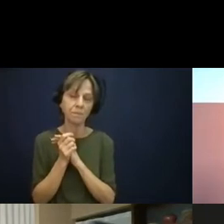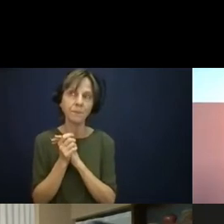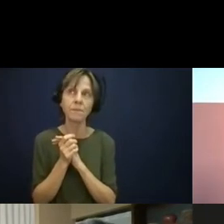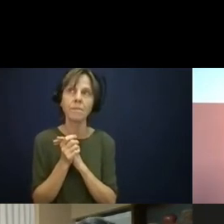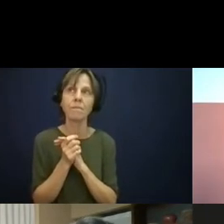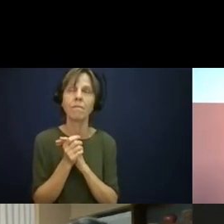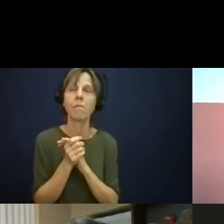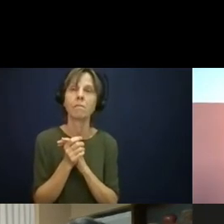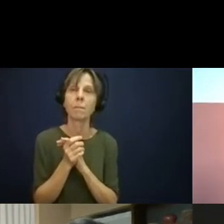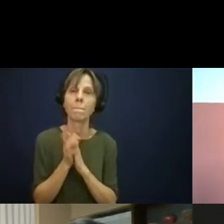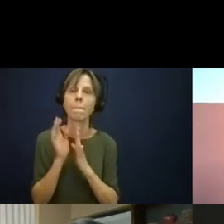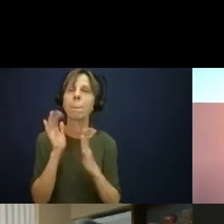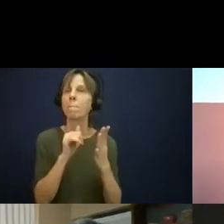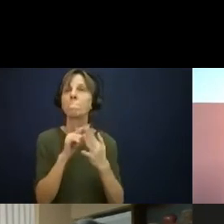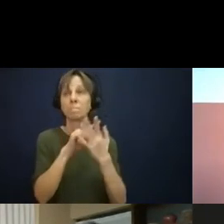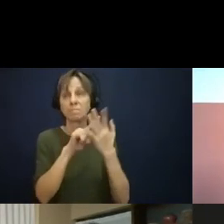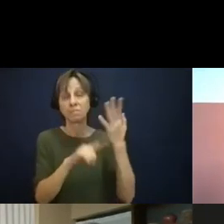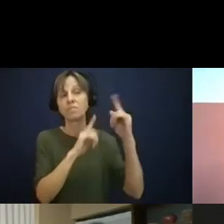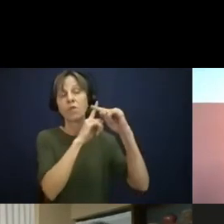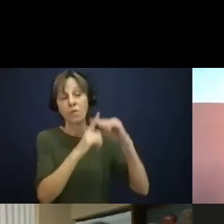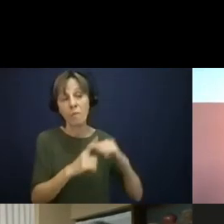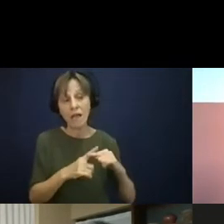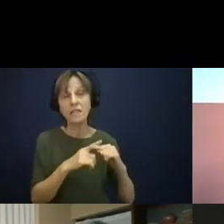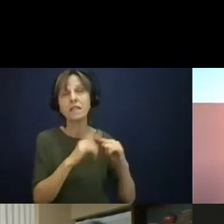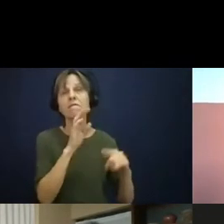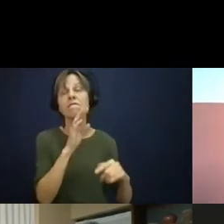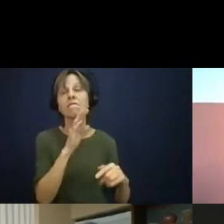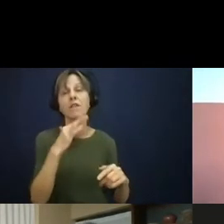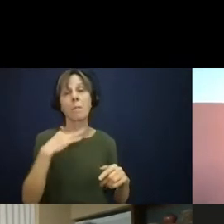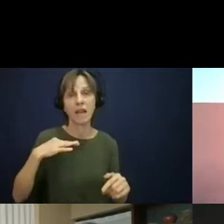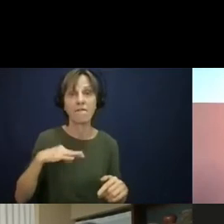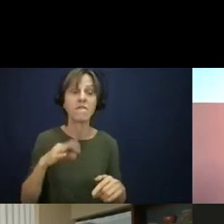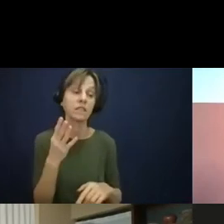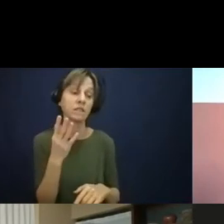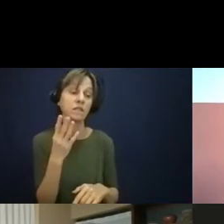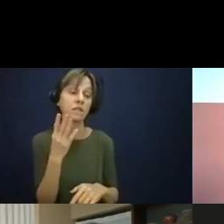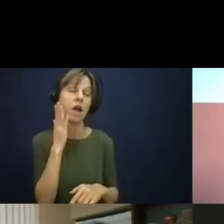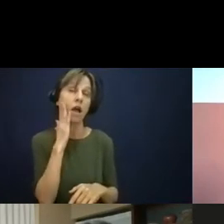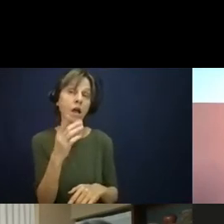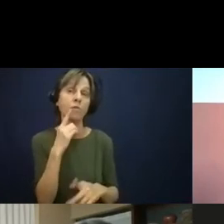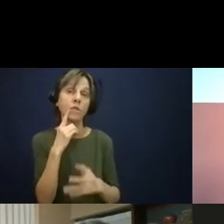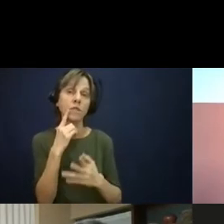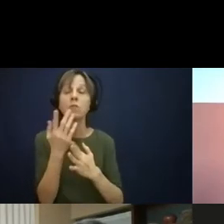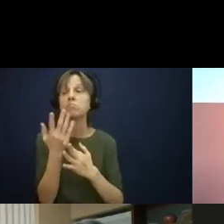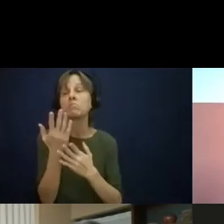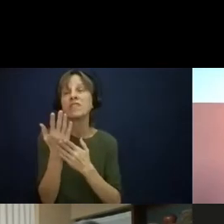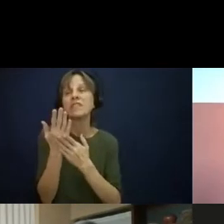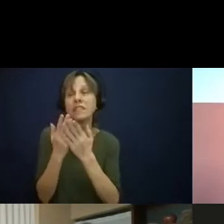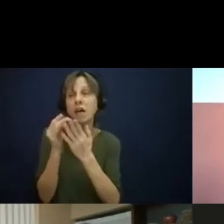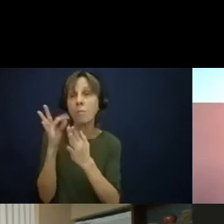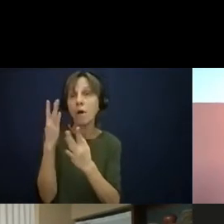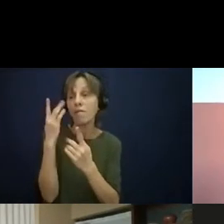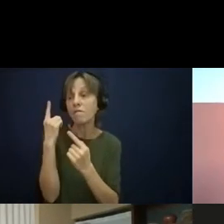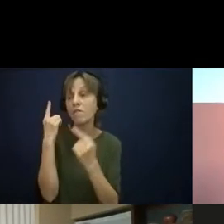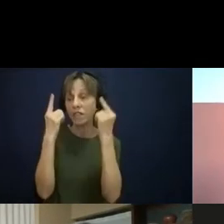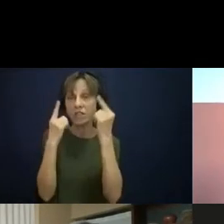those were a bunch of the positives, the benefits, and I would say some of the considerations now. I really wanted